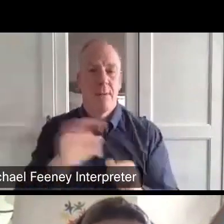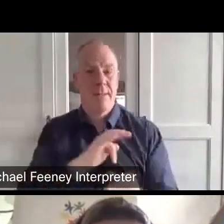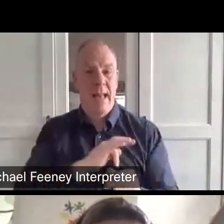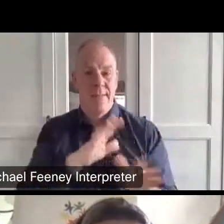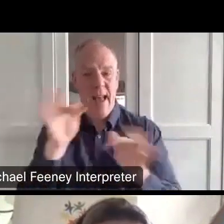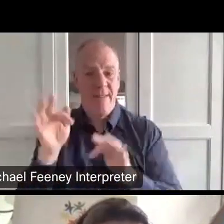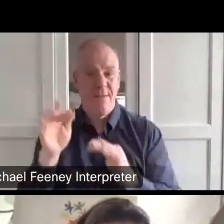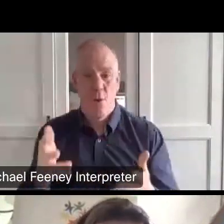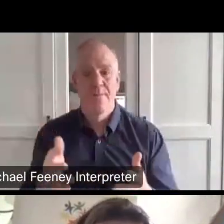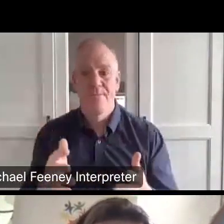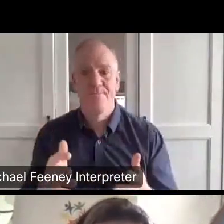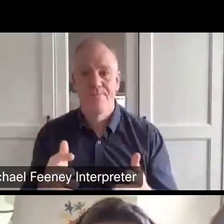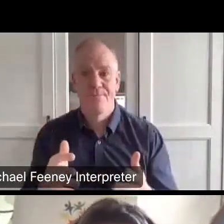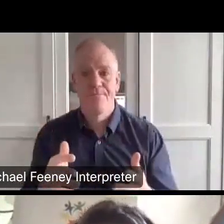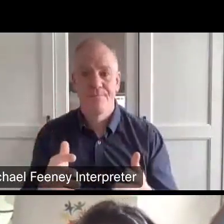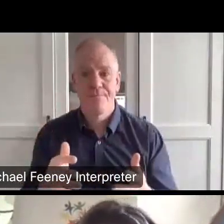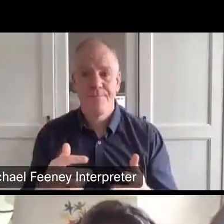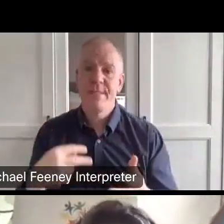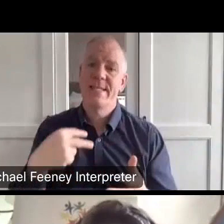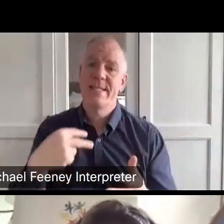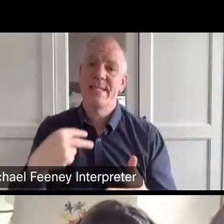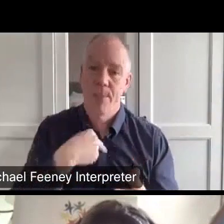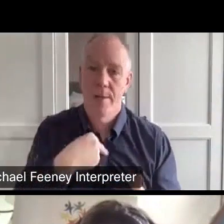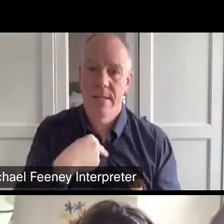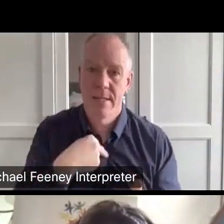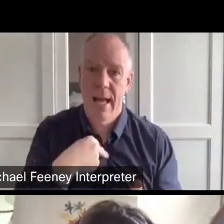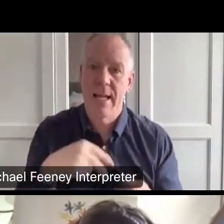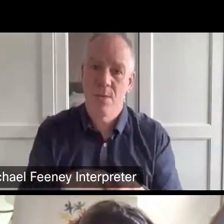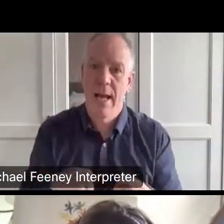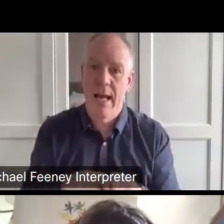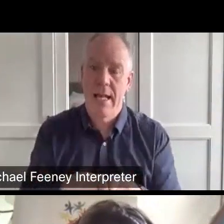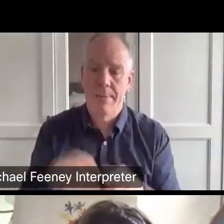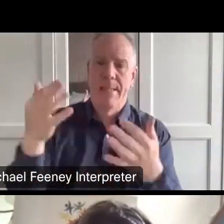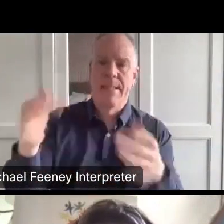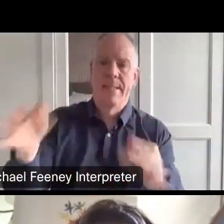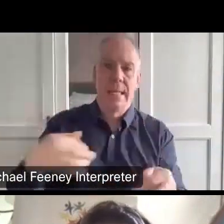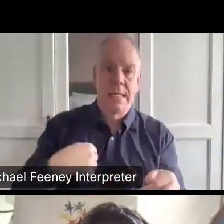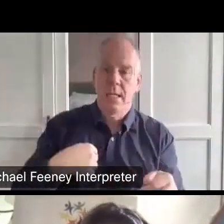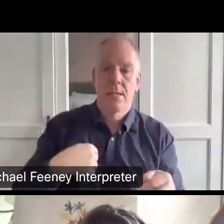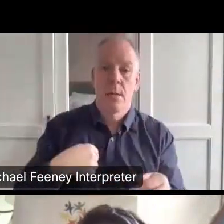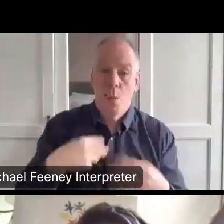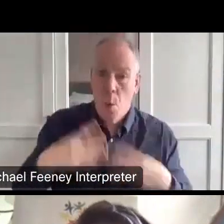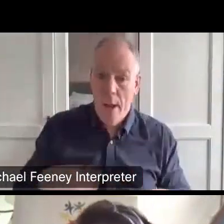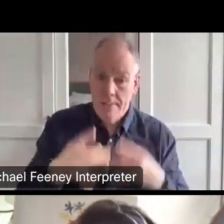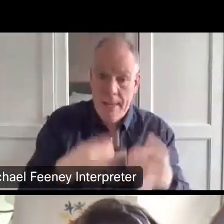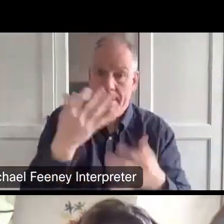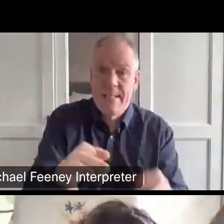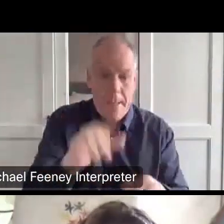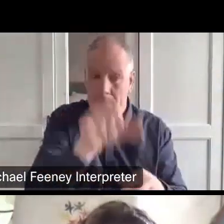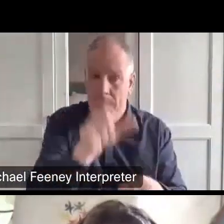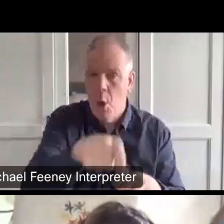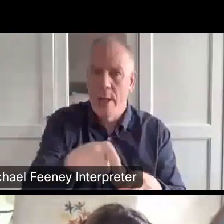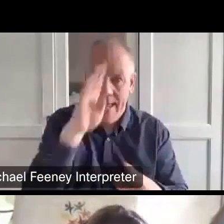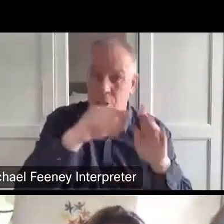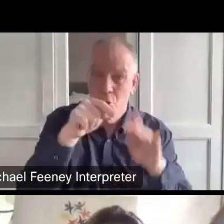themselves, disappointment in themselves if they've made a mistake. They didn't set out to make that mistake. If someone's been harmed, that is